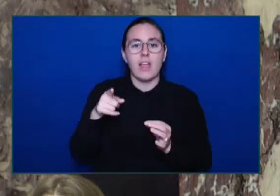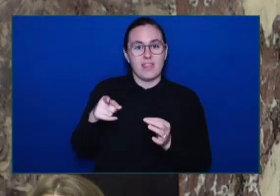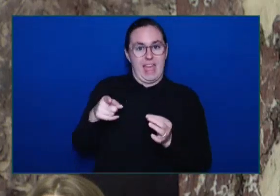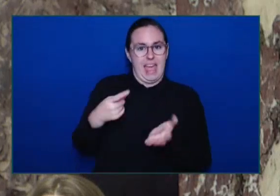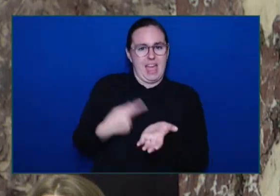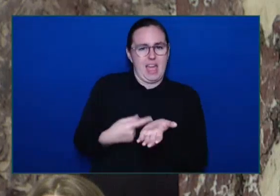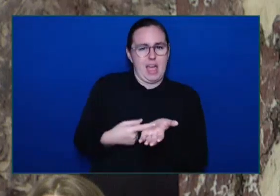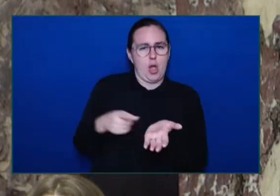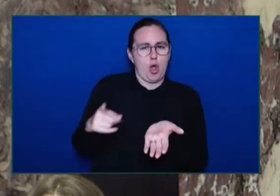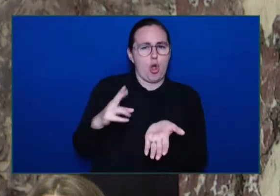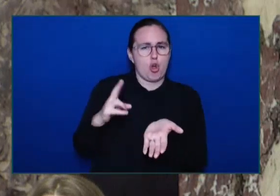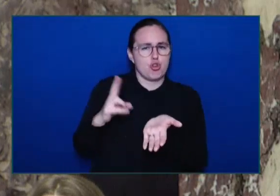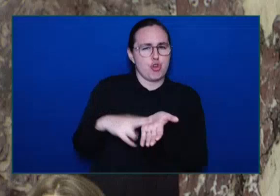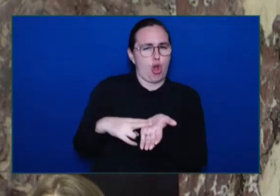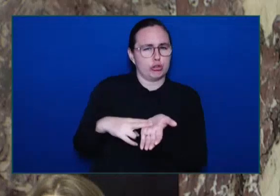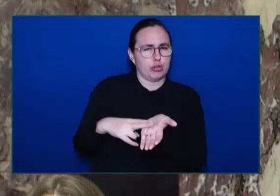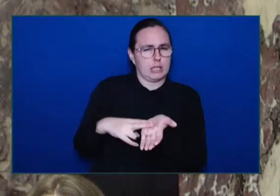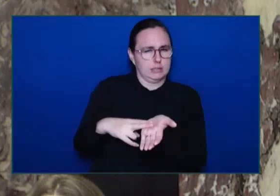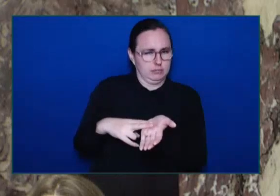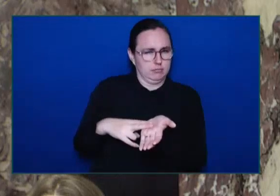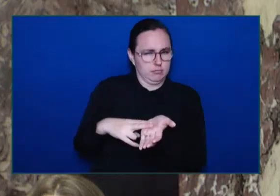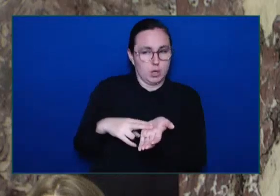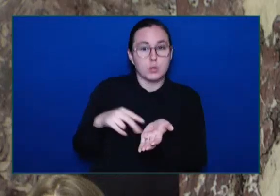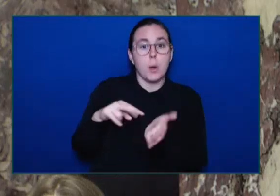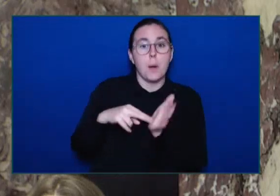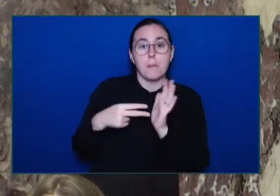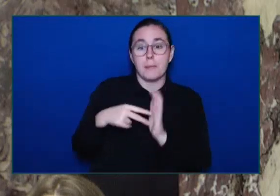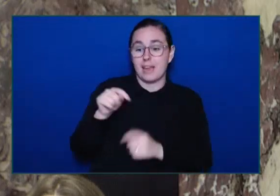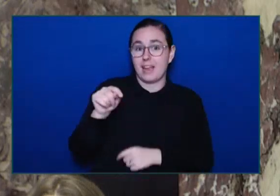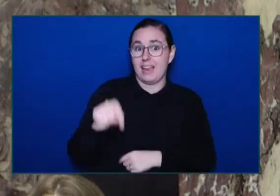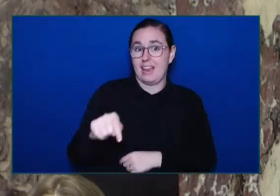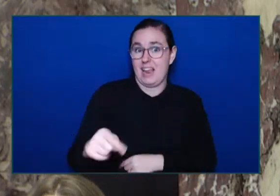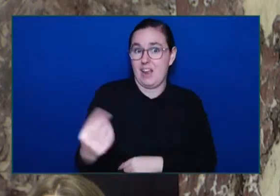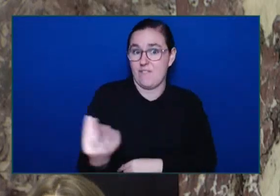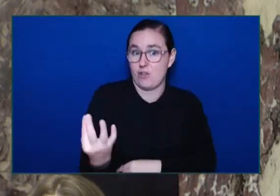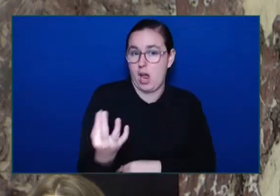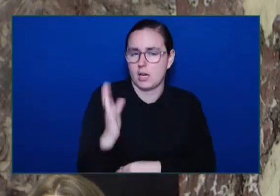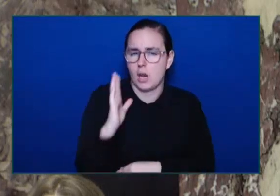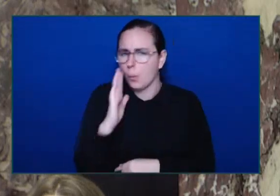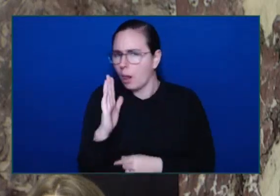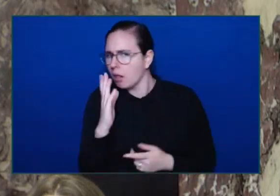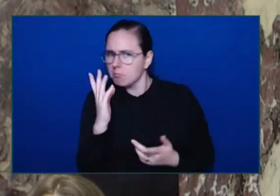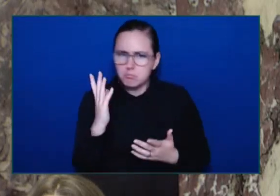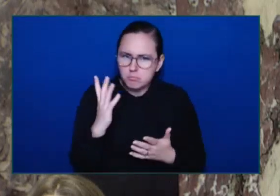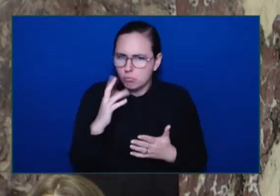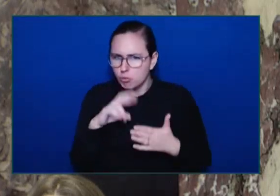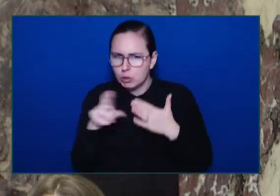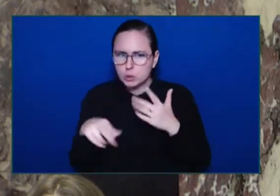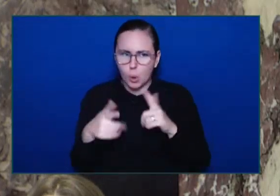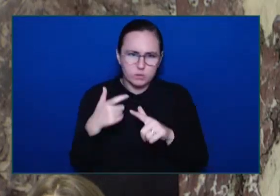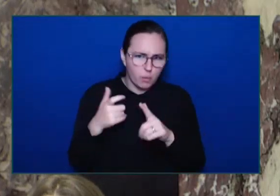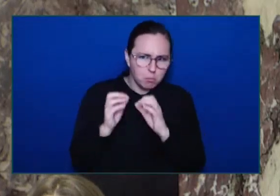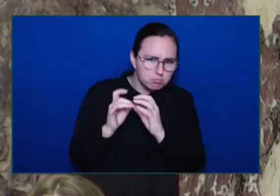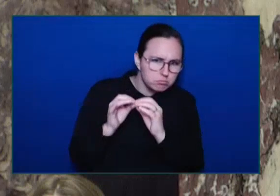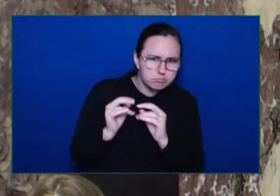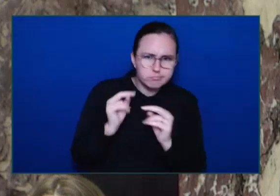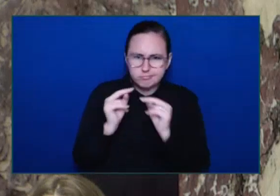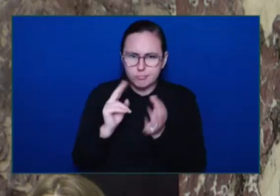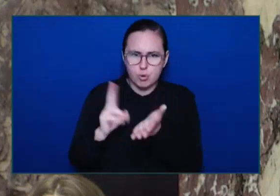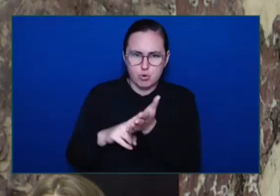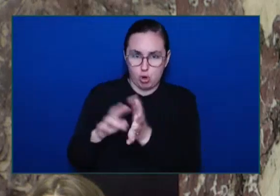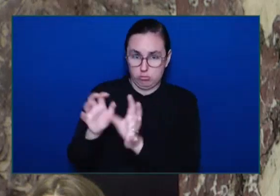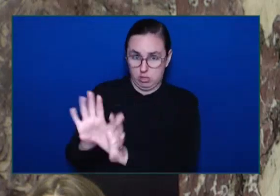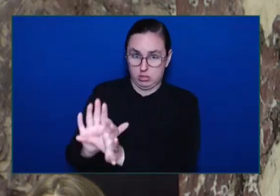Friday, Honourable Speaker, will lead to a positive result. In addition to that, we're taking specific actions now at Langley Memorial